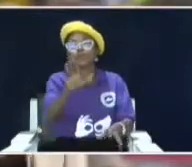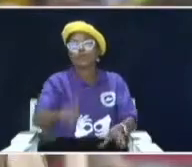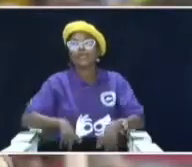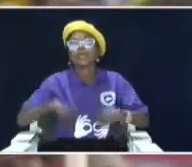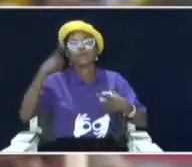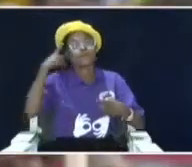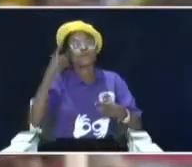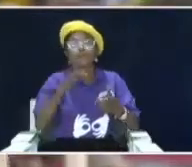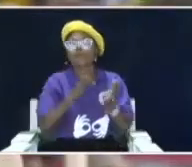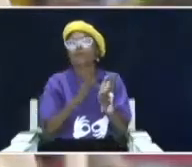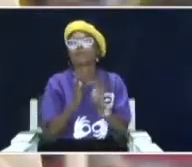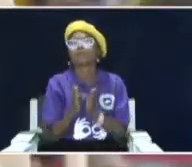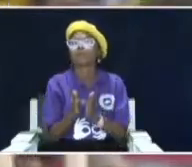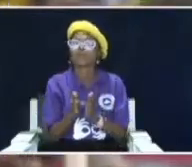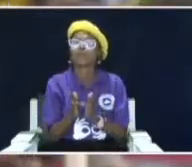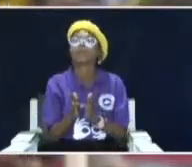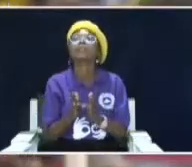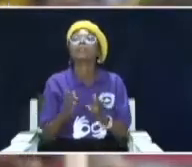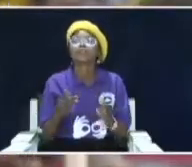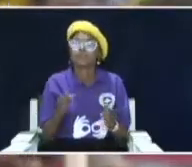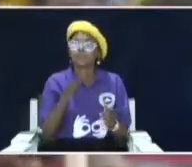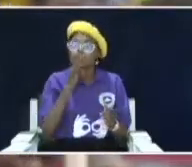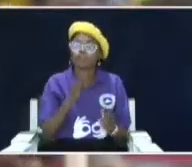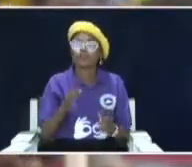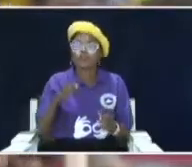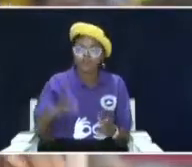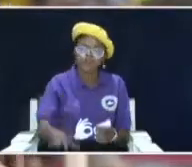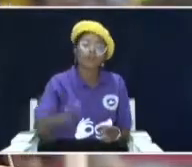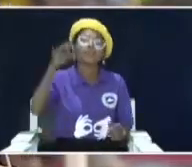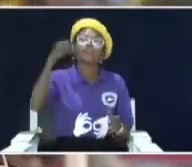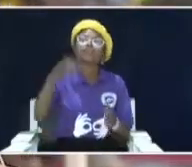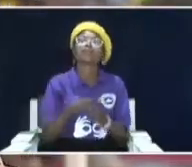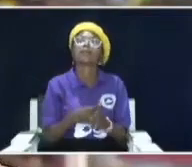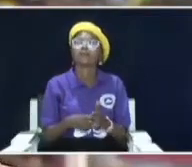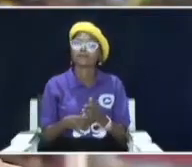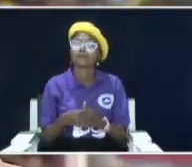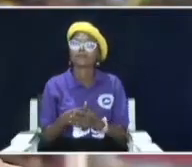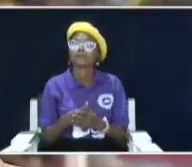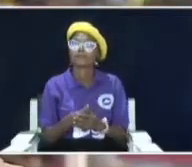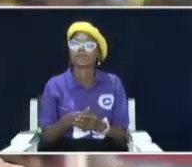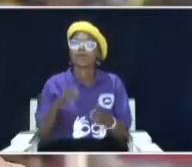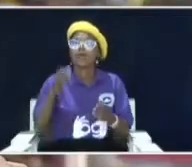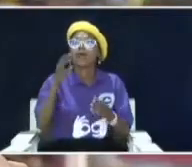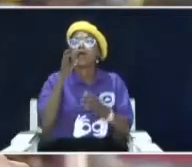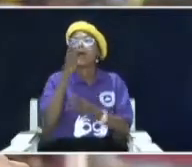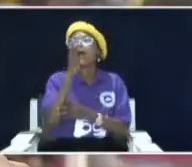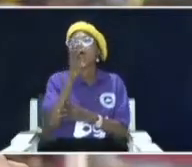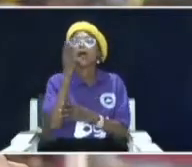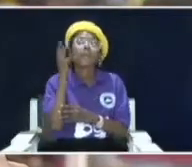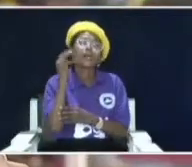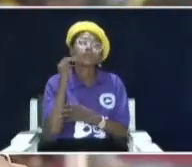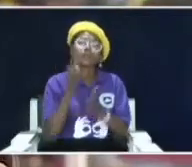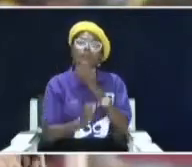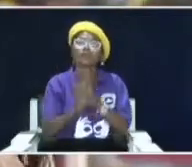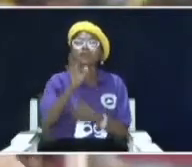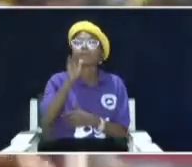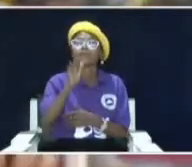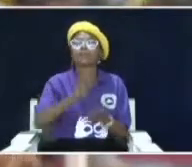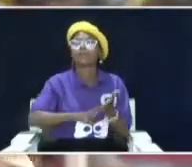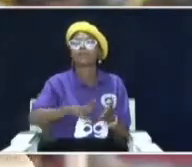you lose it for his own sake. Matthew 16, verse 24,